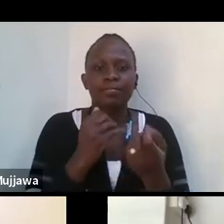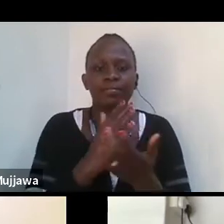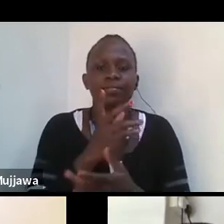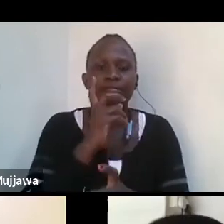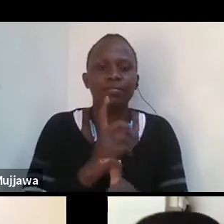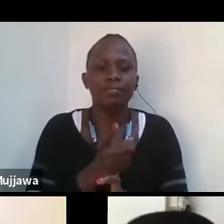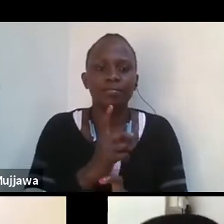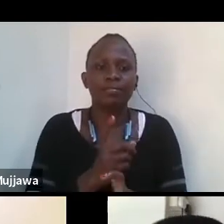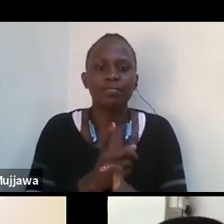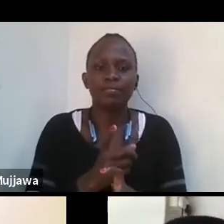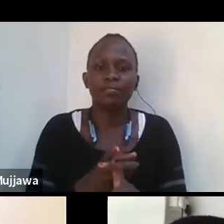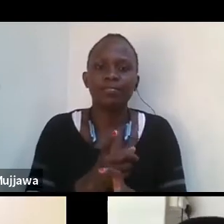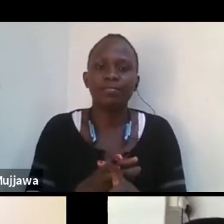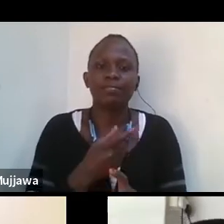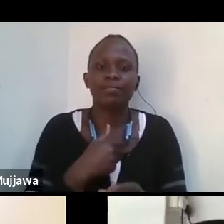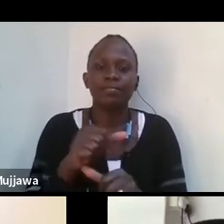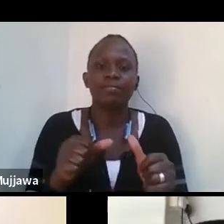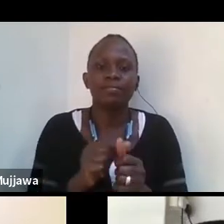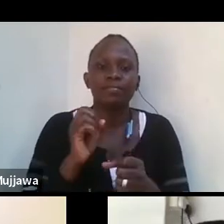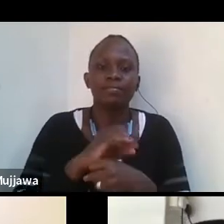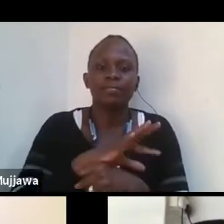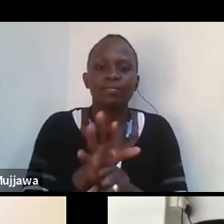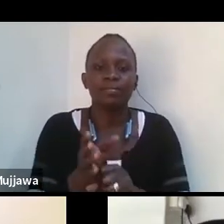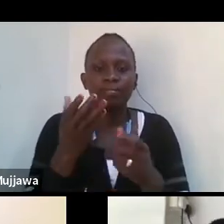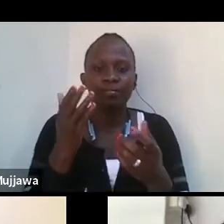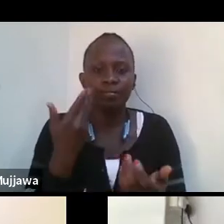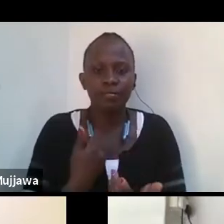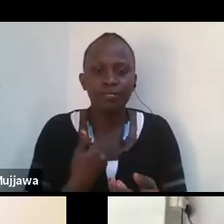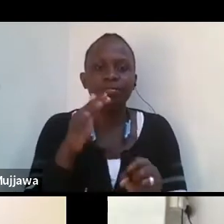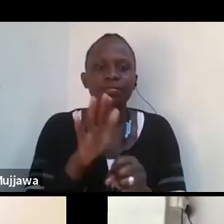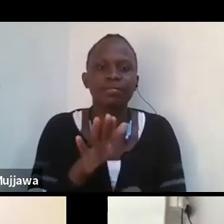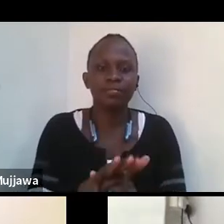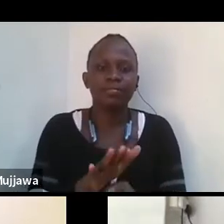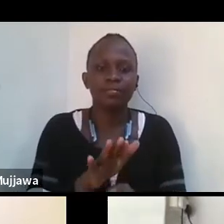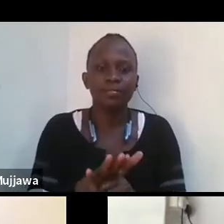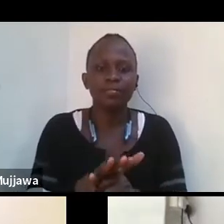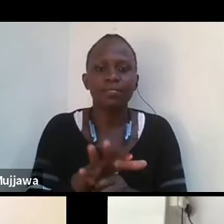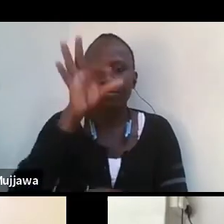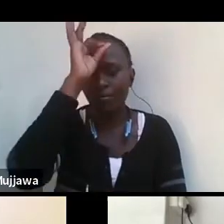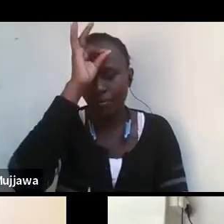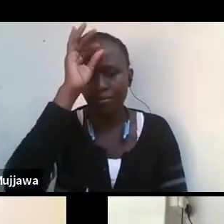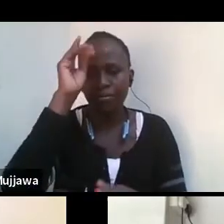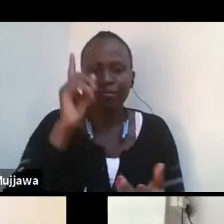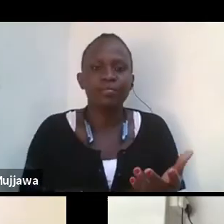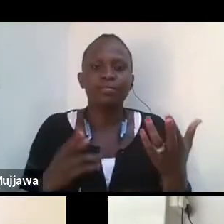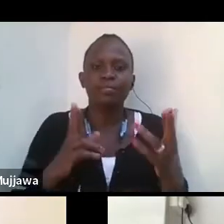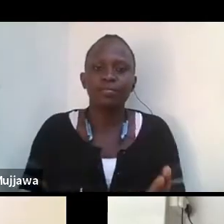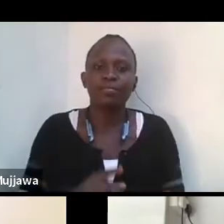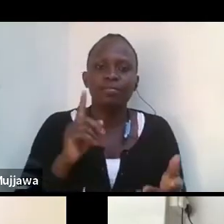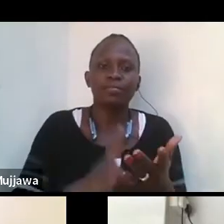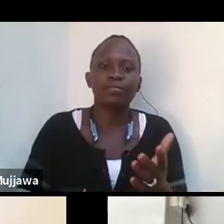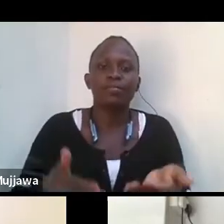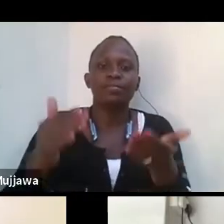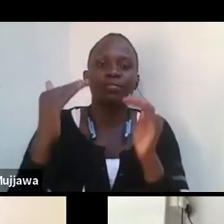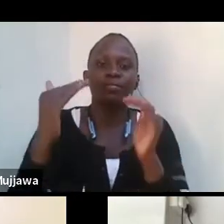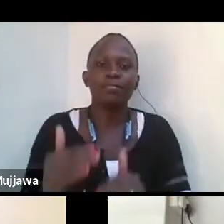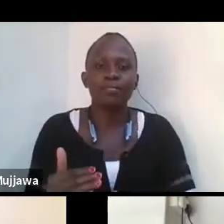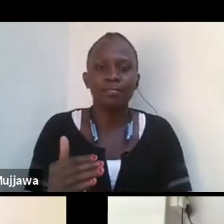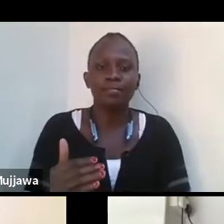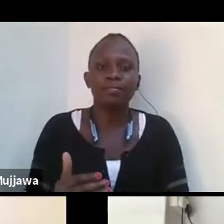COVID-19. There's so much lack of knowledge of what's happening, what's coming next, that, you know, as a shareholder and a